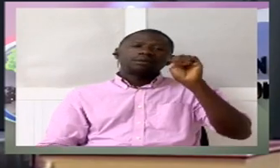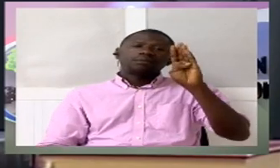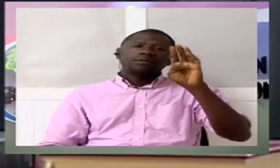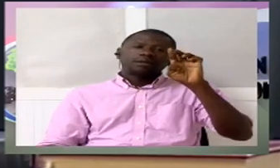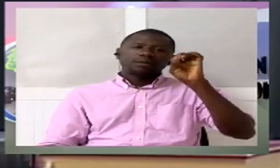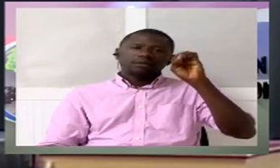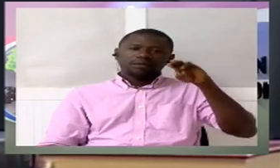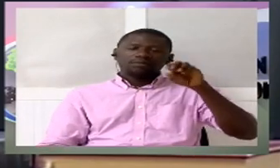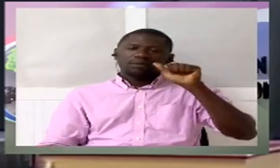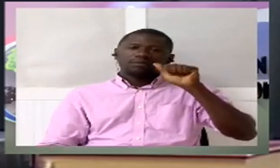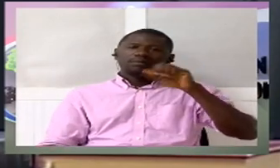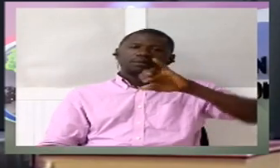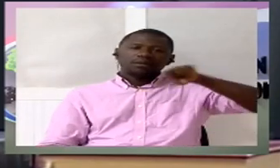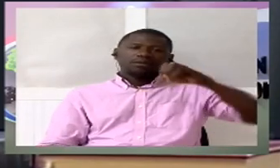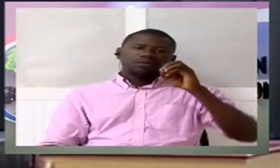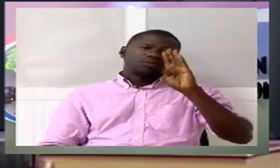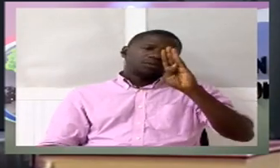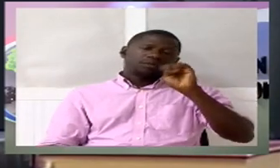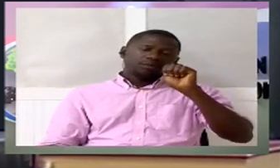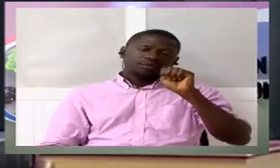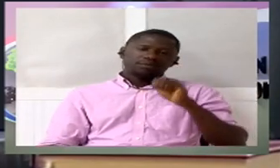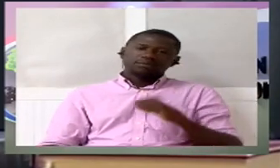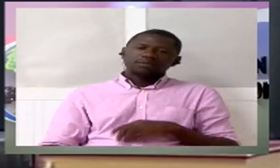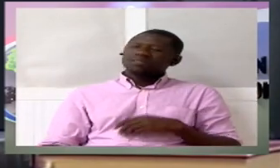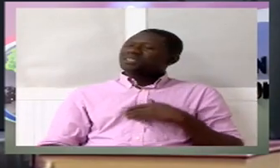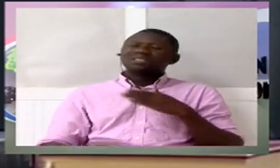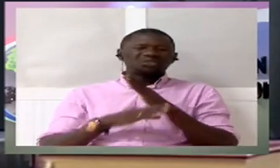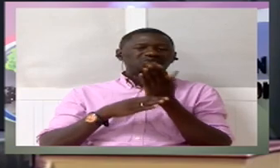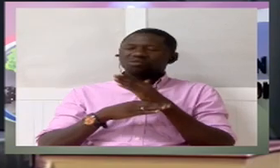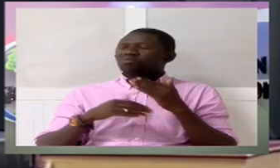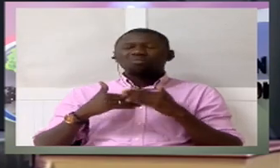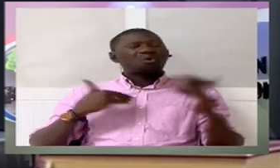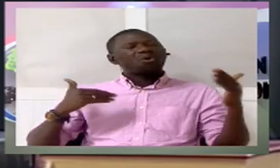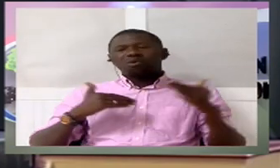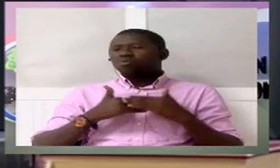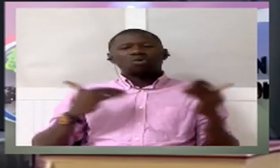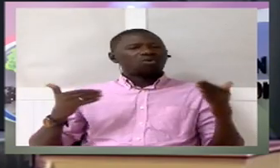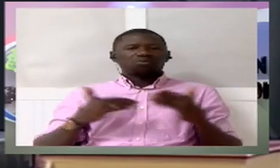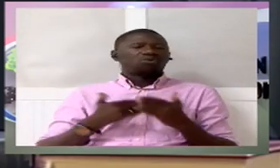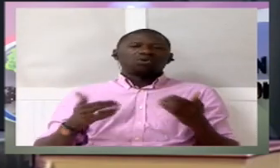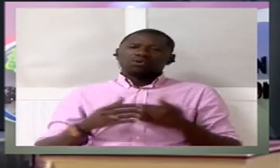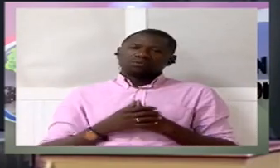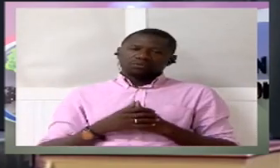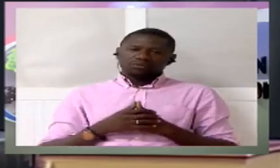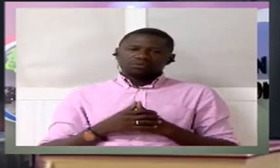His brothers, especially one of his brothers called Ibrahim Job, they troubled that boy, that man a